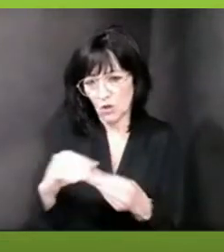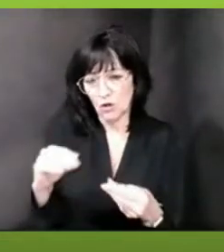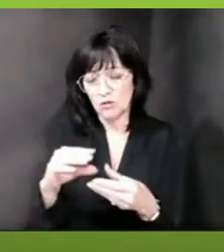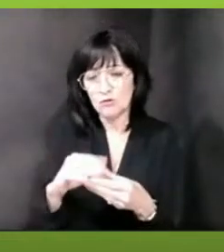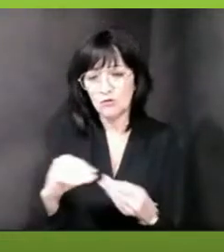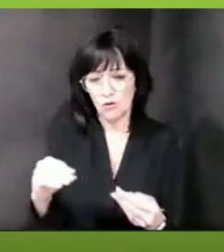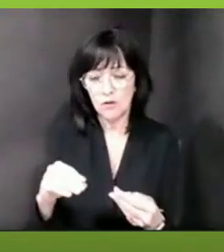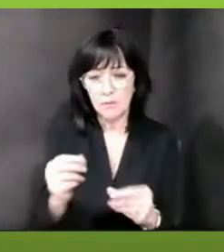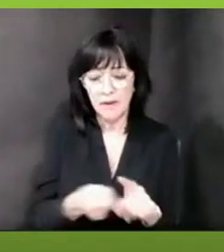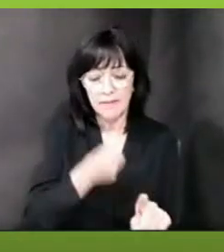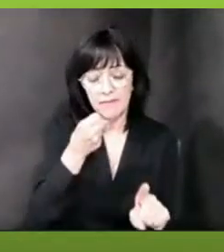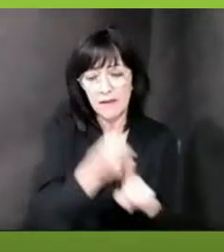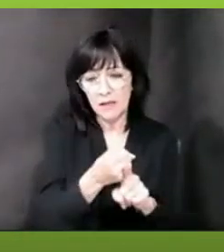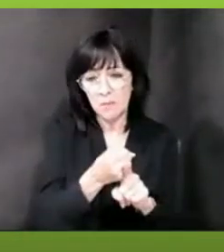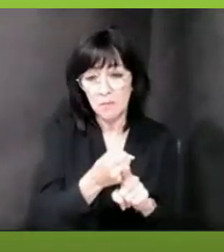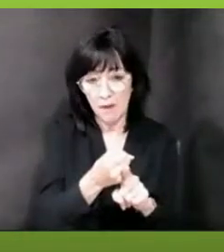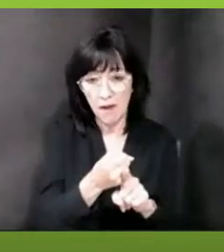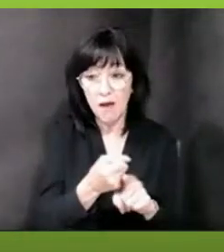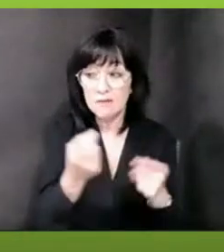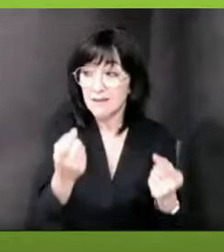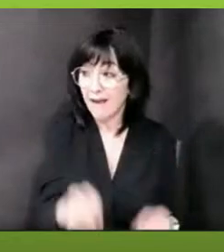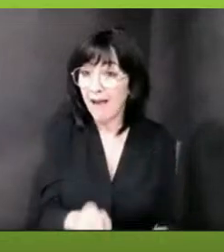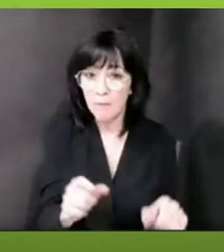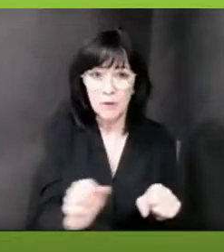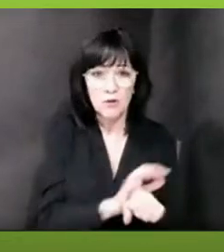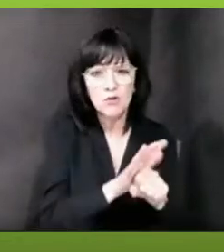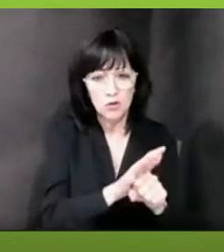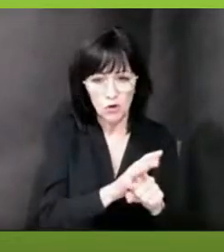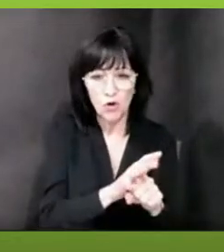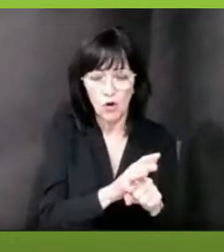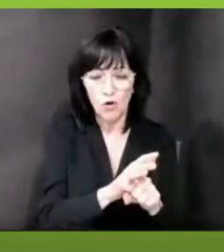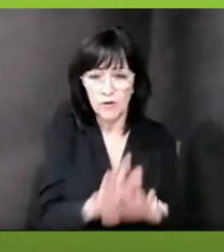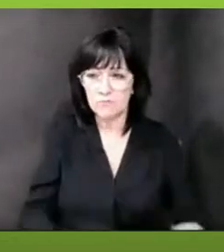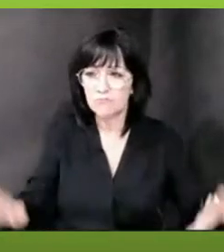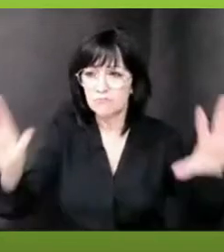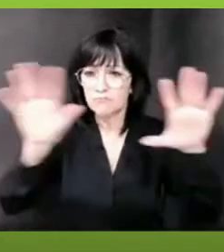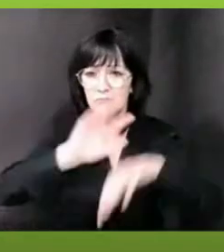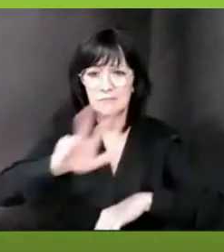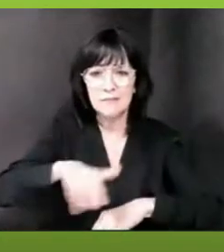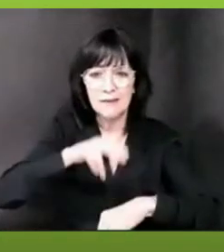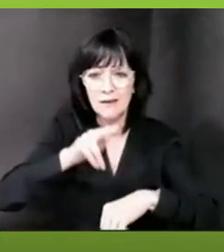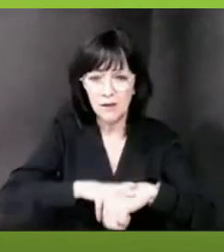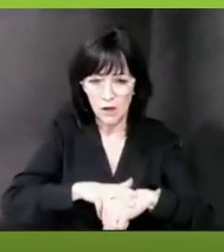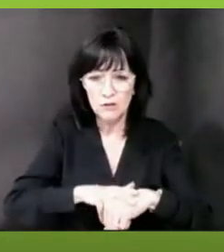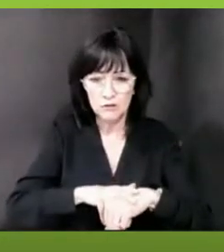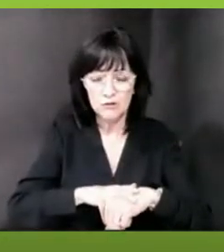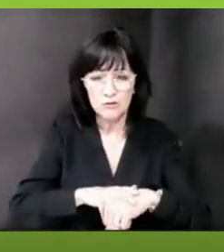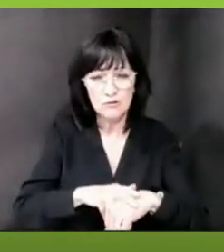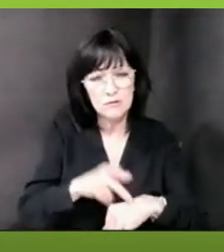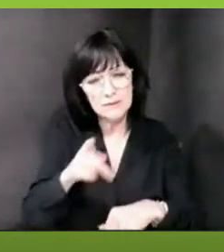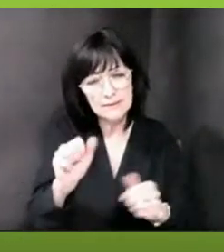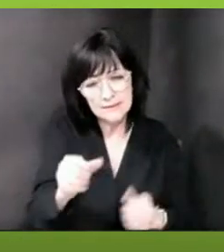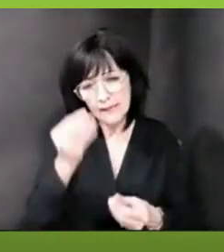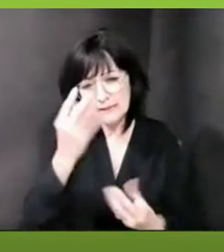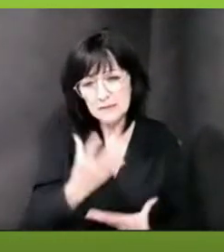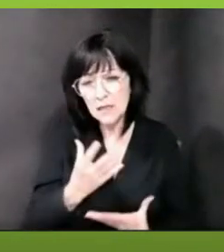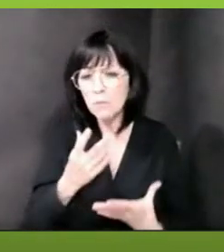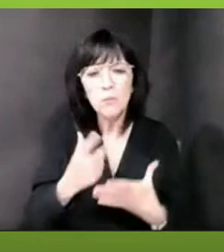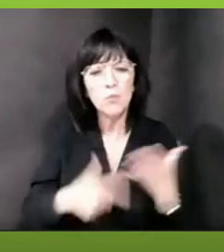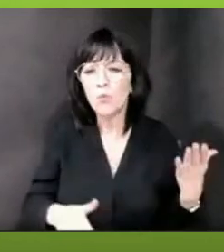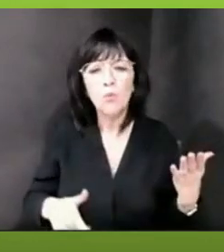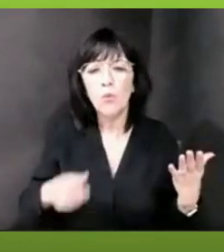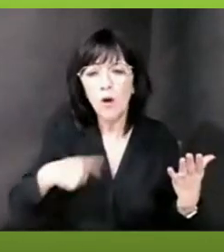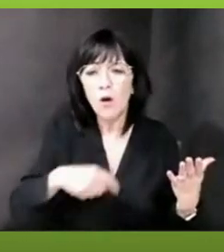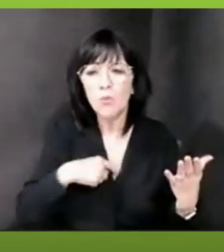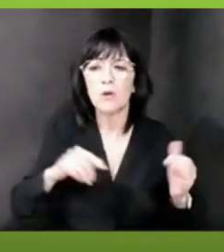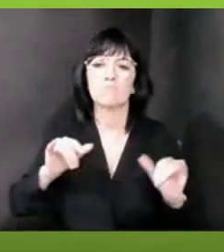lens. Can you explain for us what we've learned about the impact of the pandemic on children's behavioral health